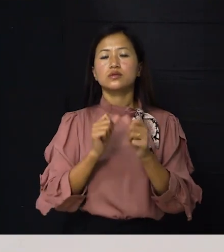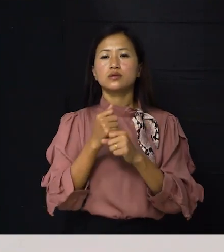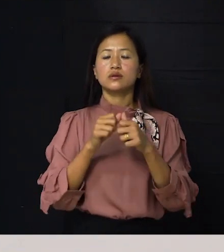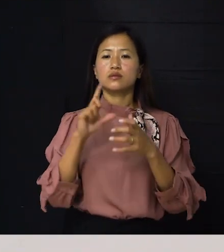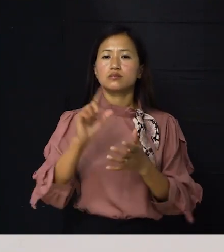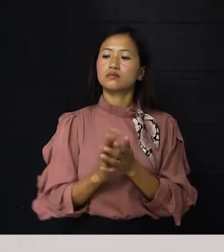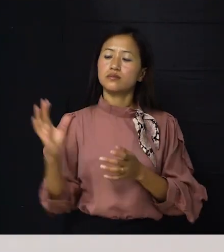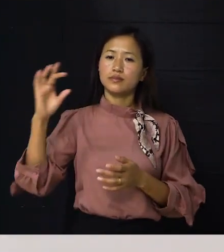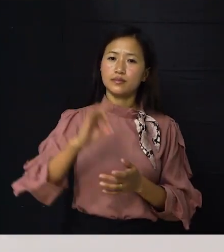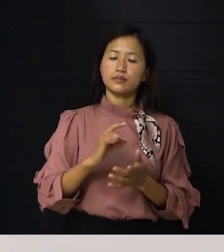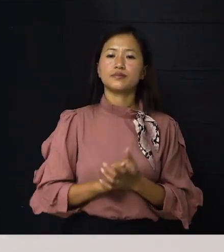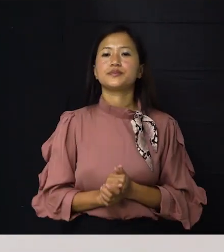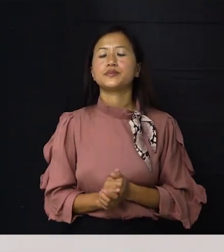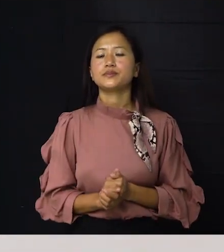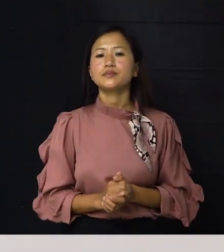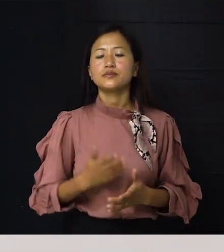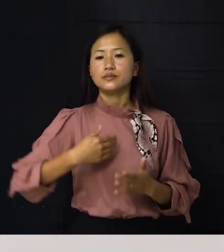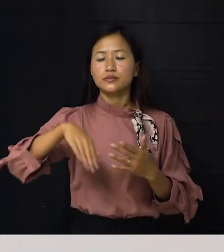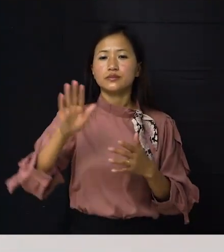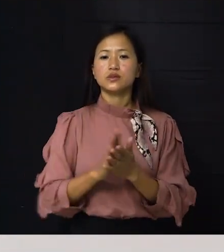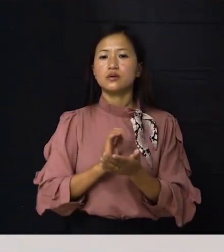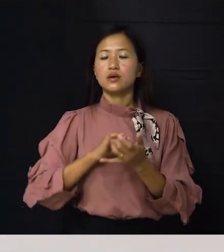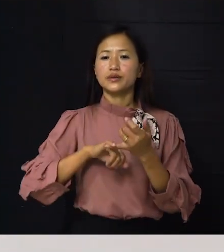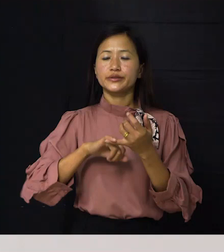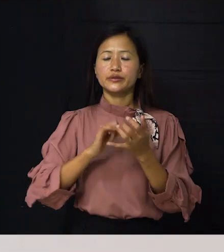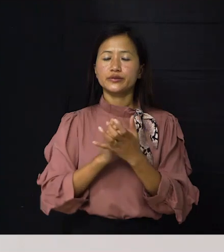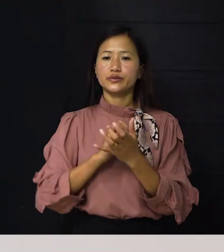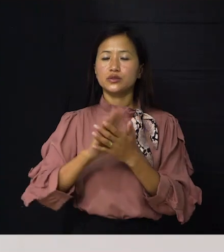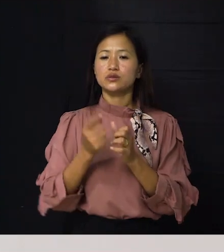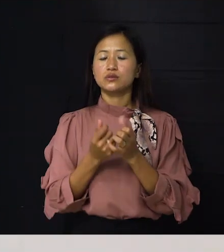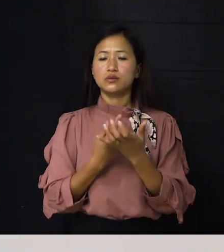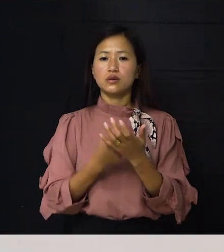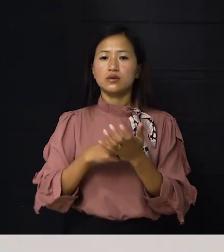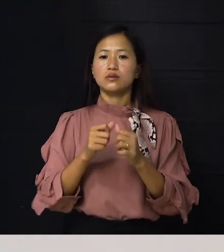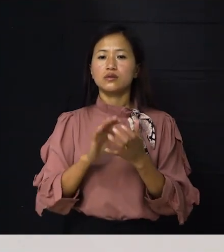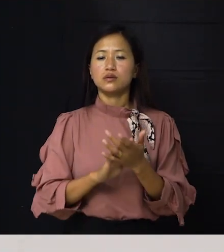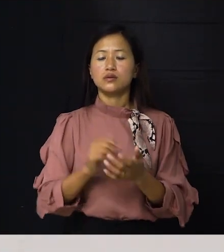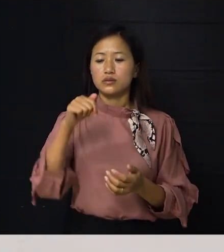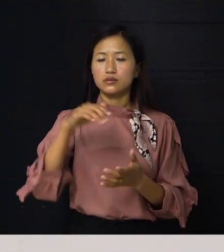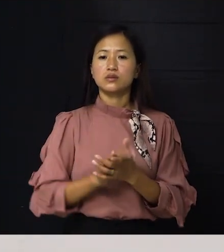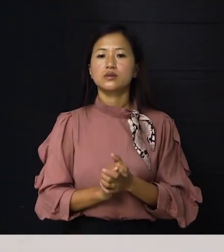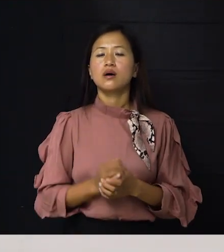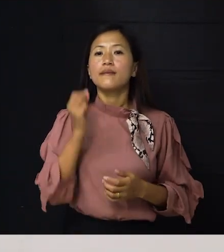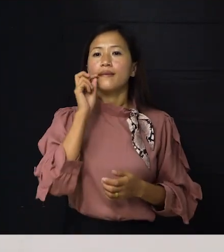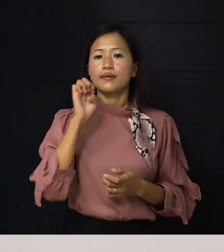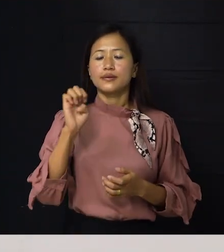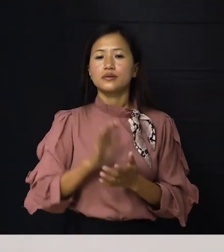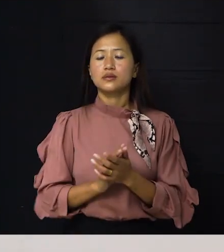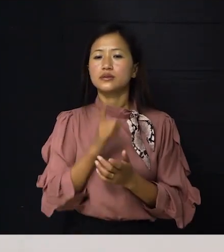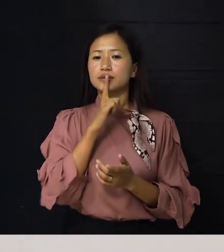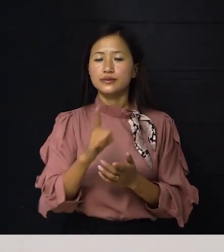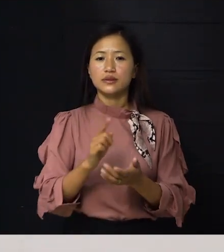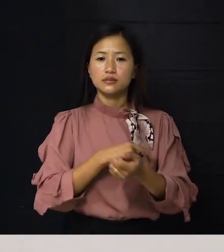again, all right? So let's go to Shershah Suri now. This Shershah Suri, he was his